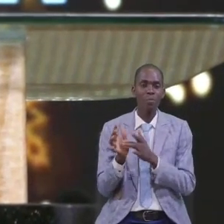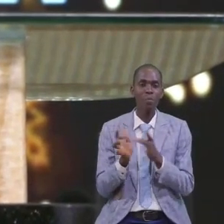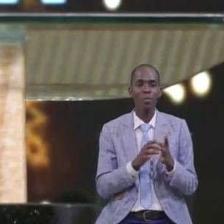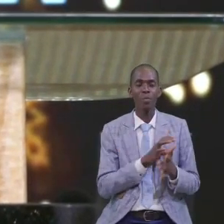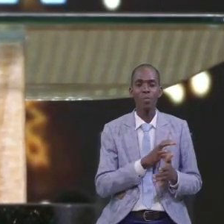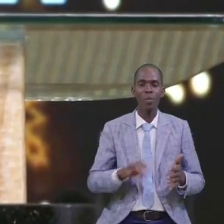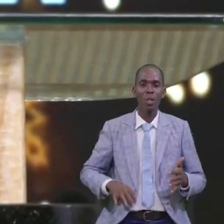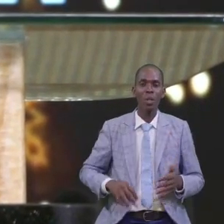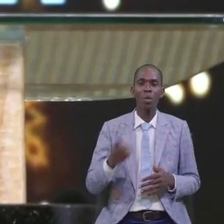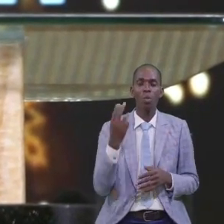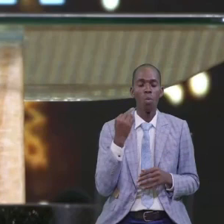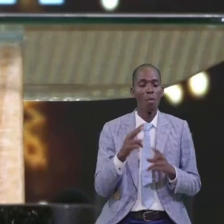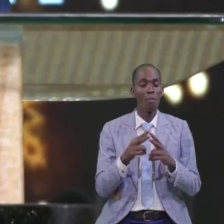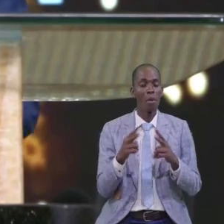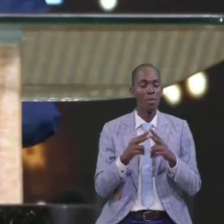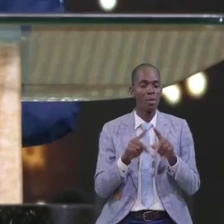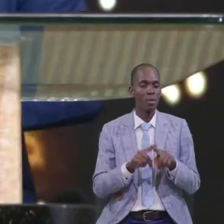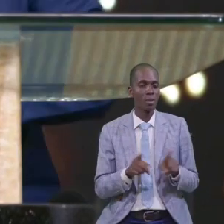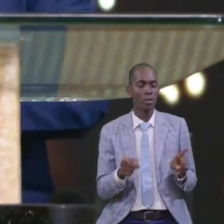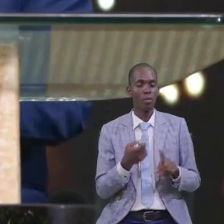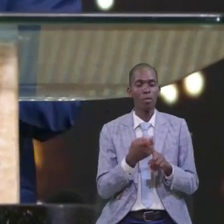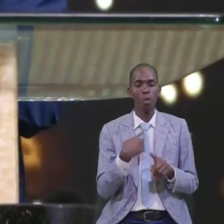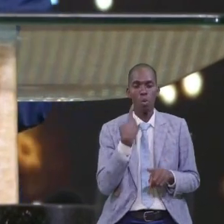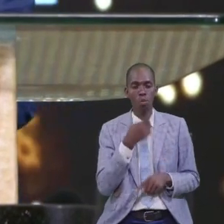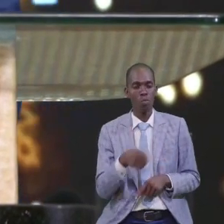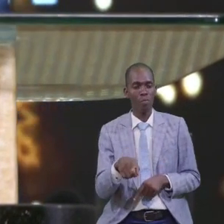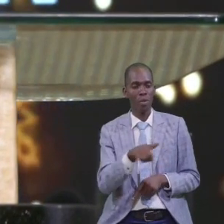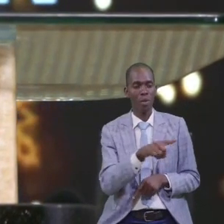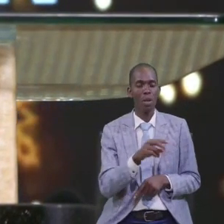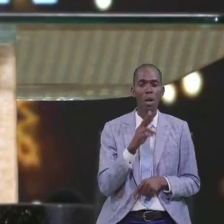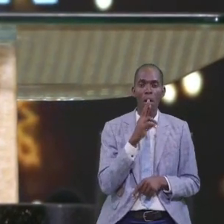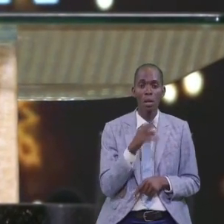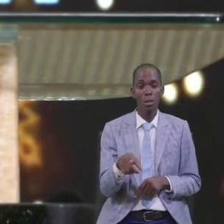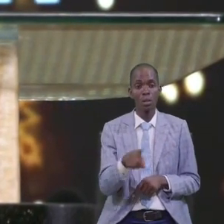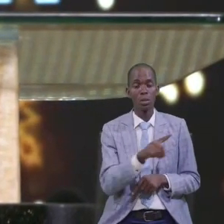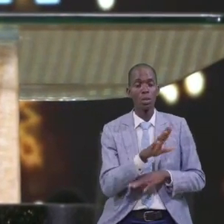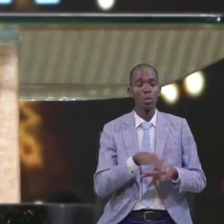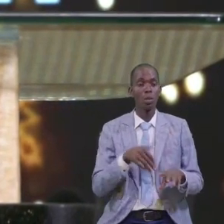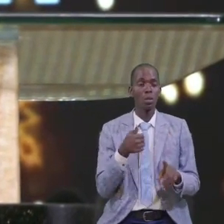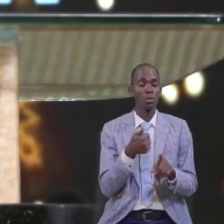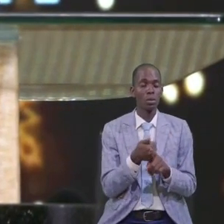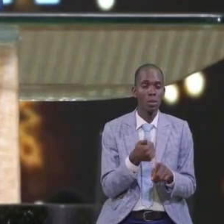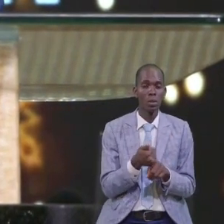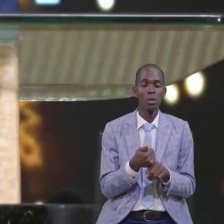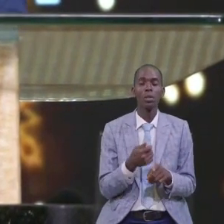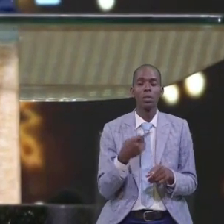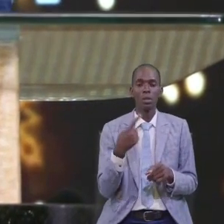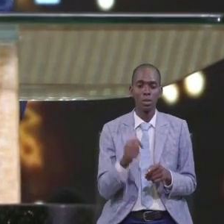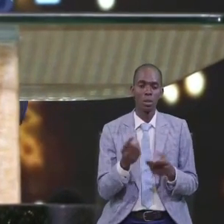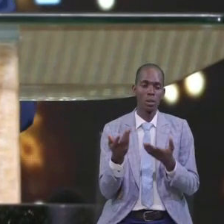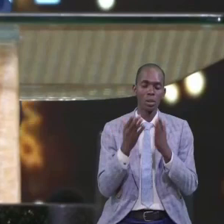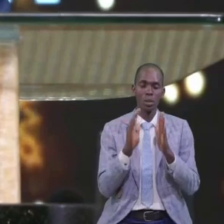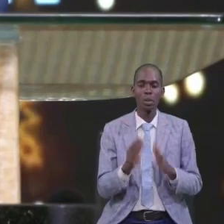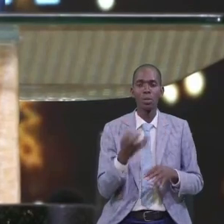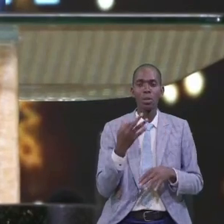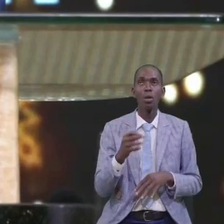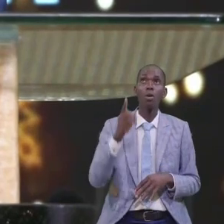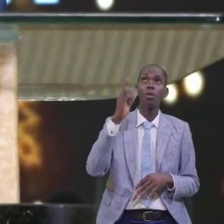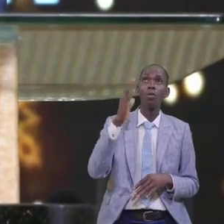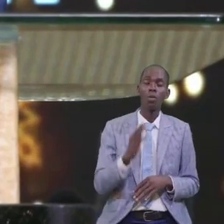was very different from who they were. He called himself a servant of God and